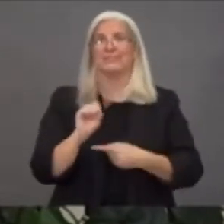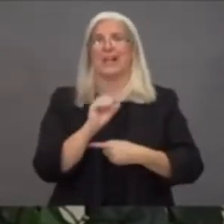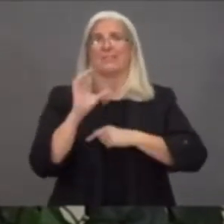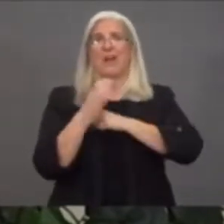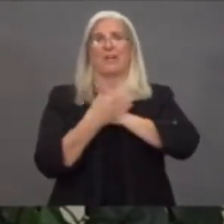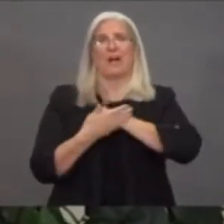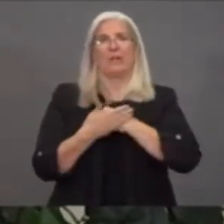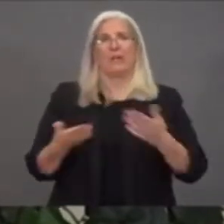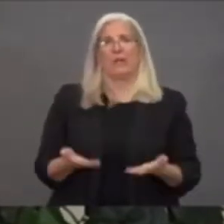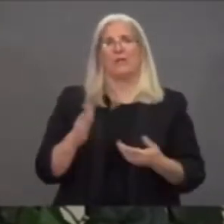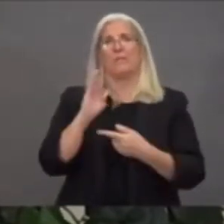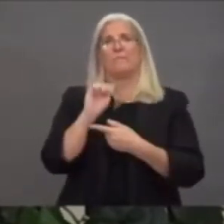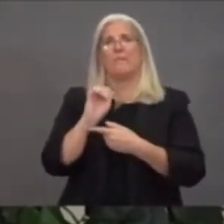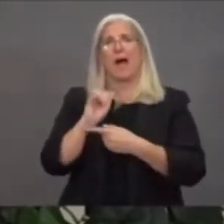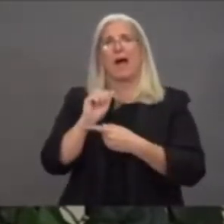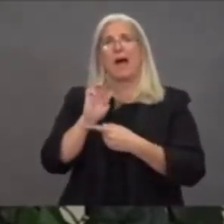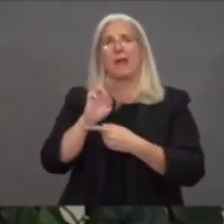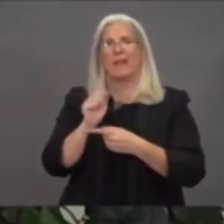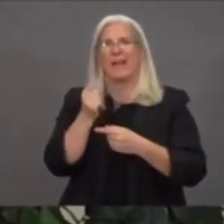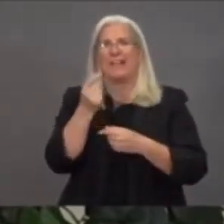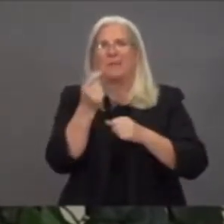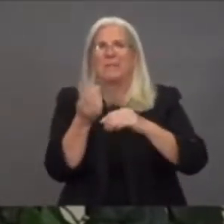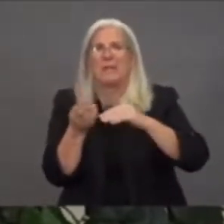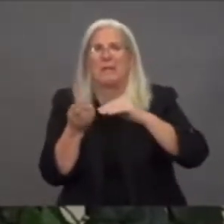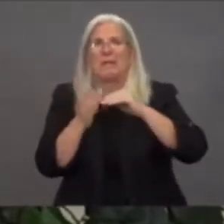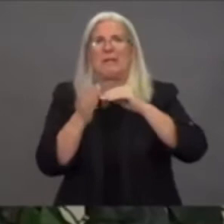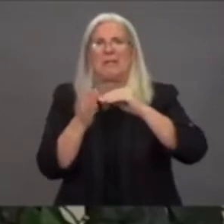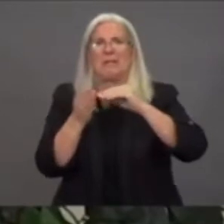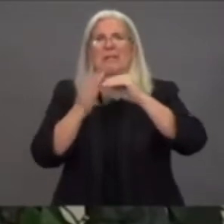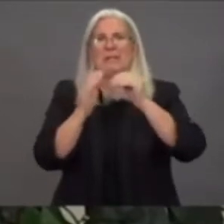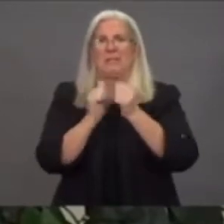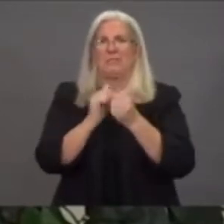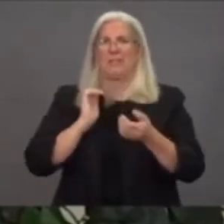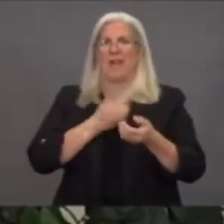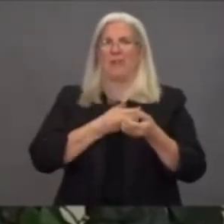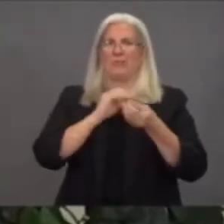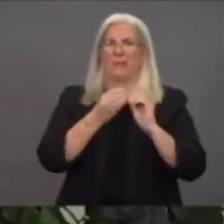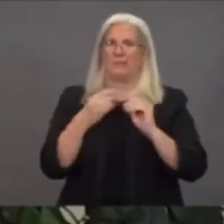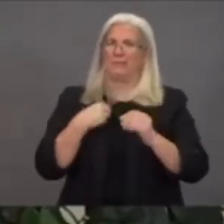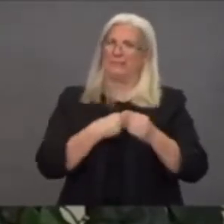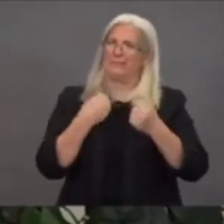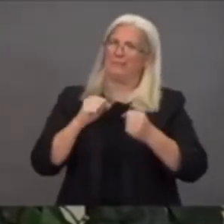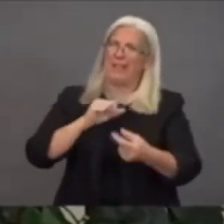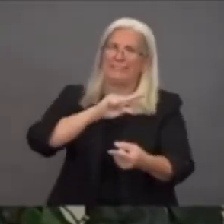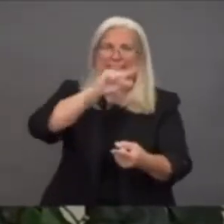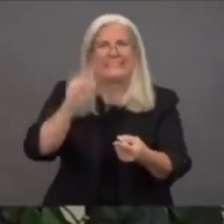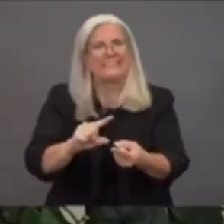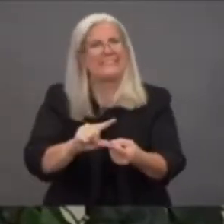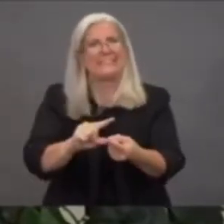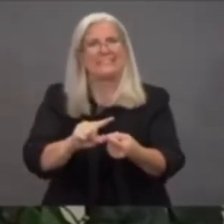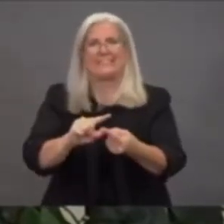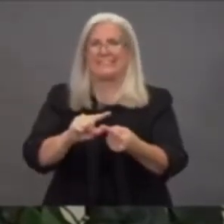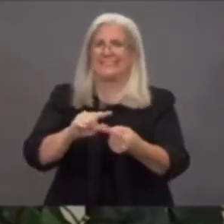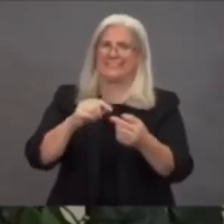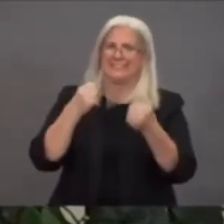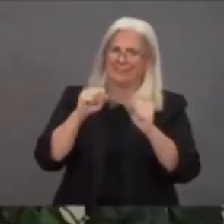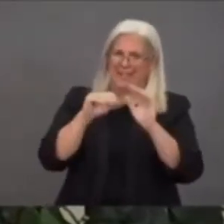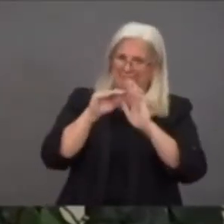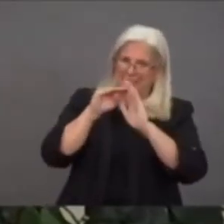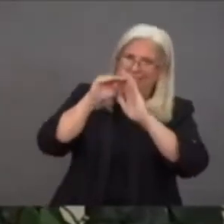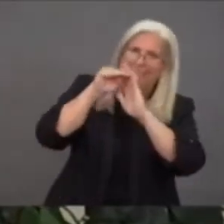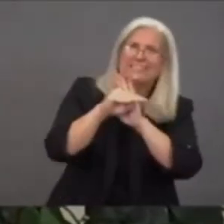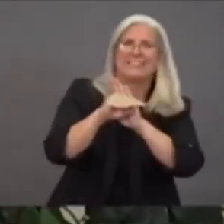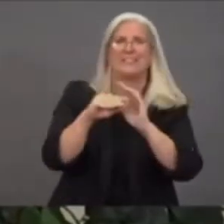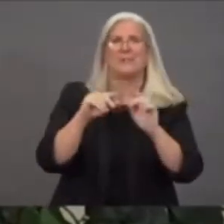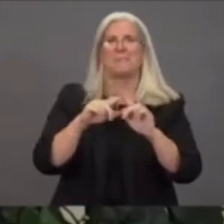trending up a little bit at this point. And what we're trying to do is do our best to keep it as low as possible. But we know that we're not an island. We